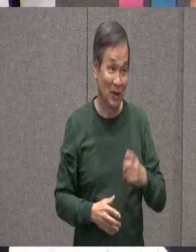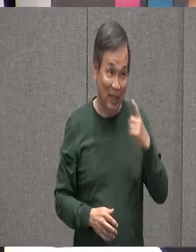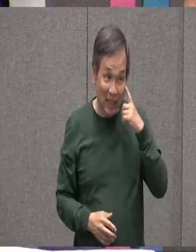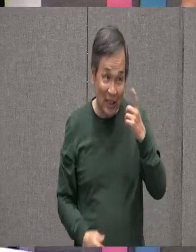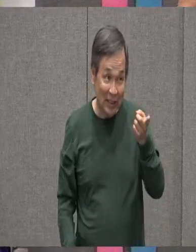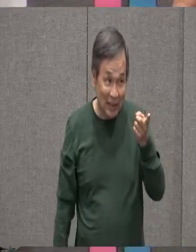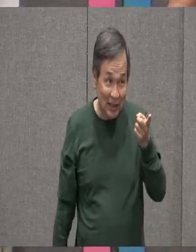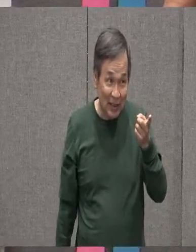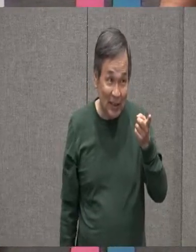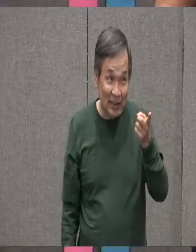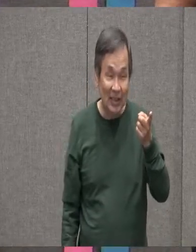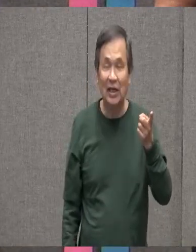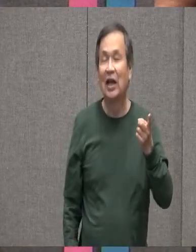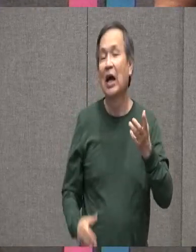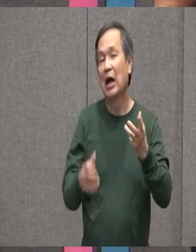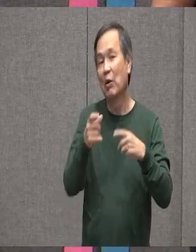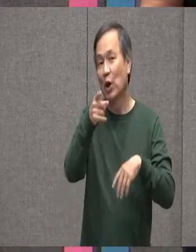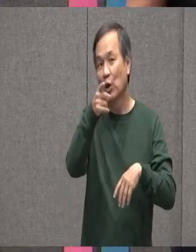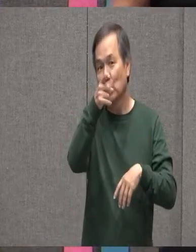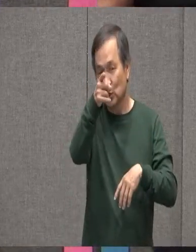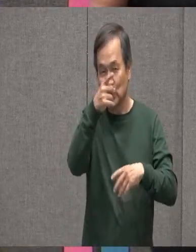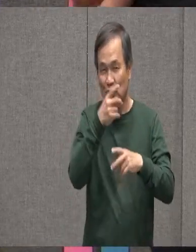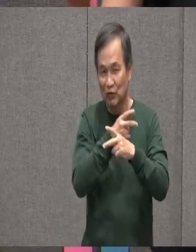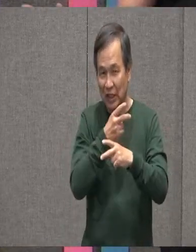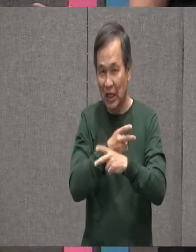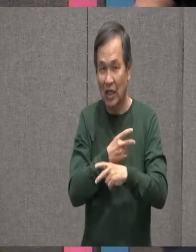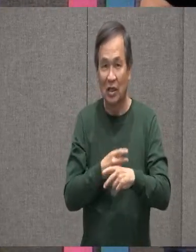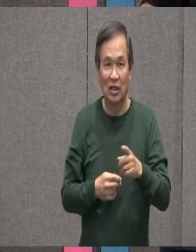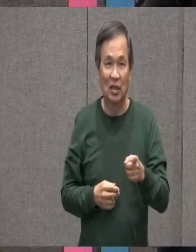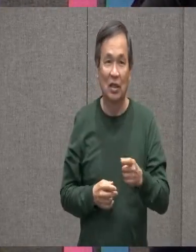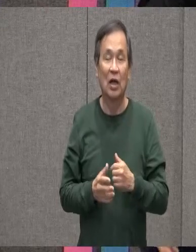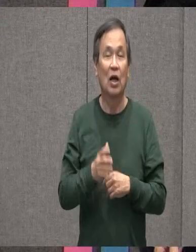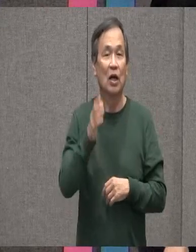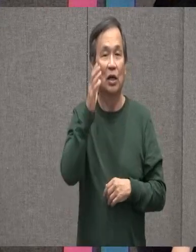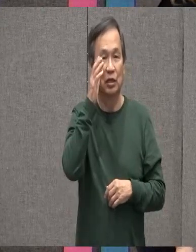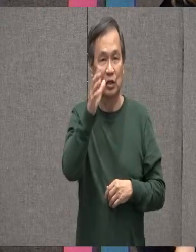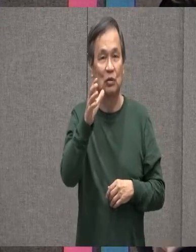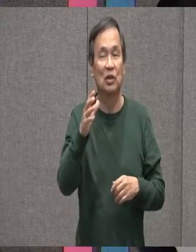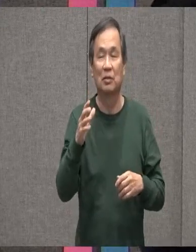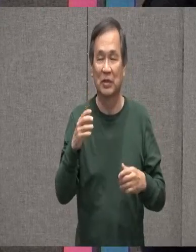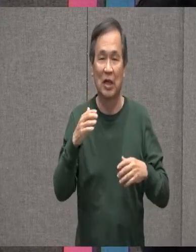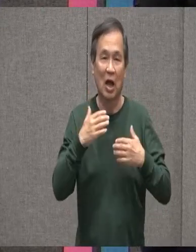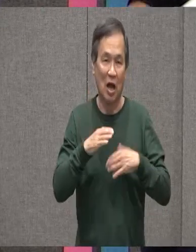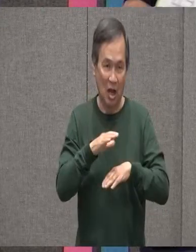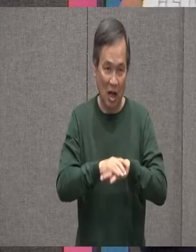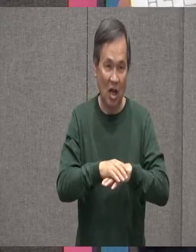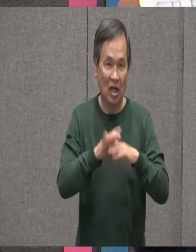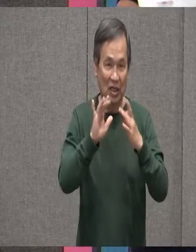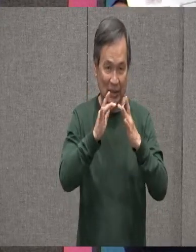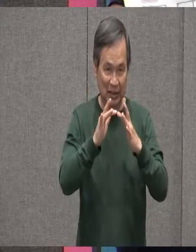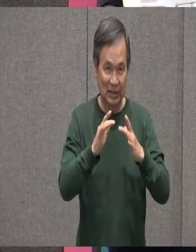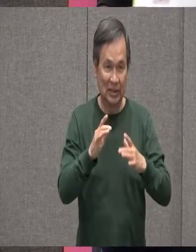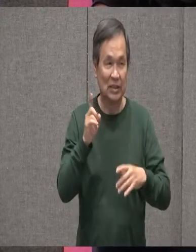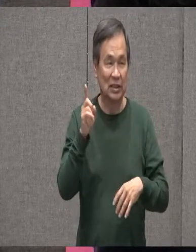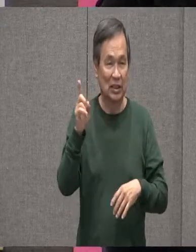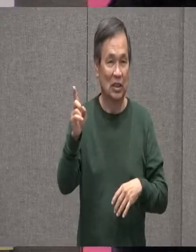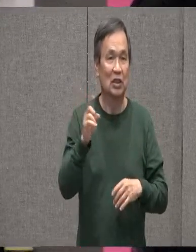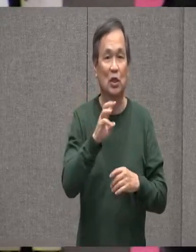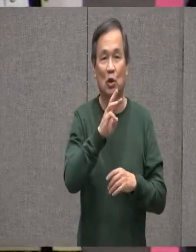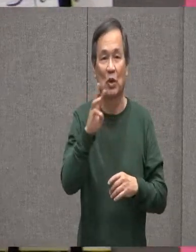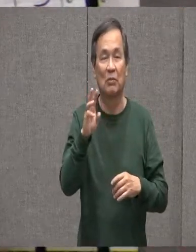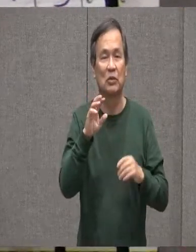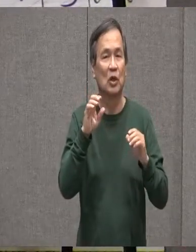down. 1, 2, 3, 4. Yeah. 1, 2, 3, 4. Good. 1, 2, 3, 4. I